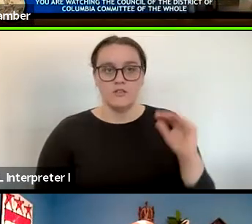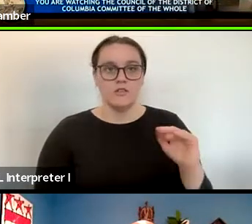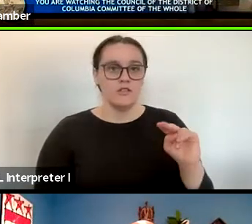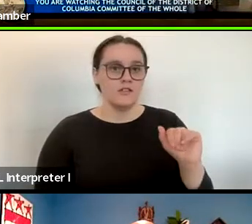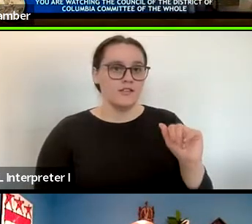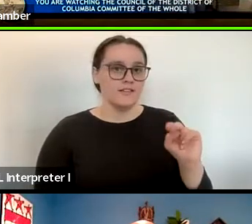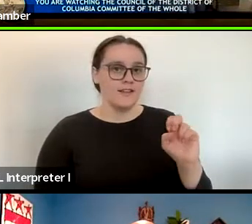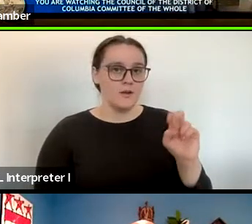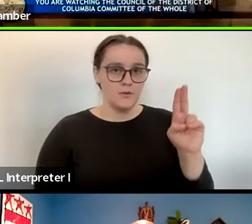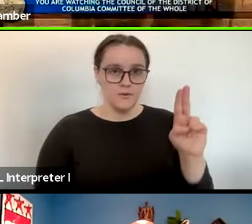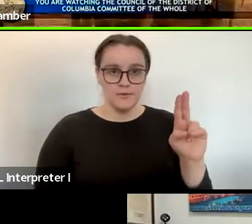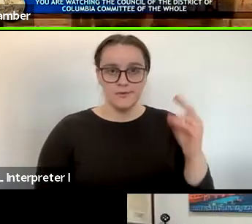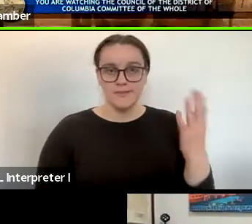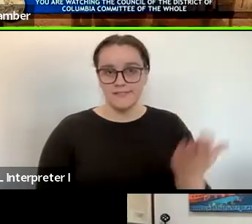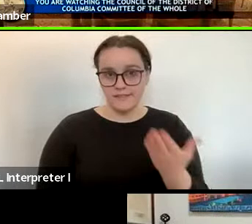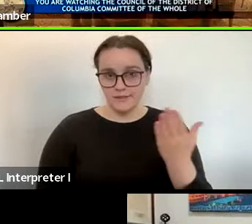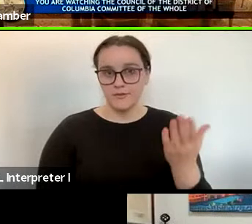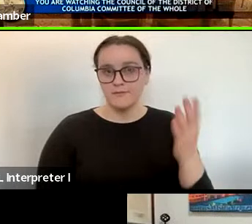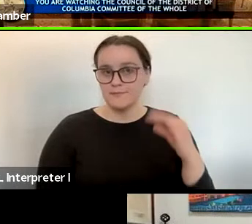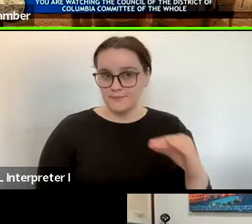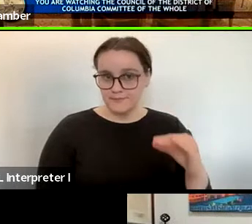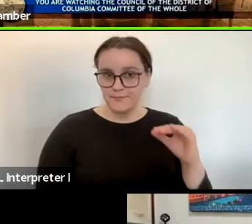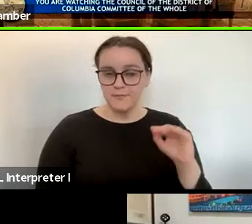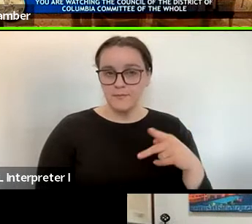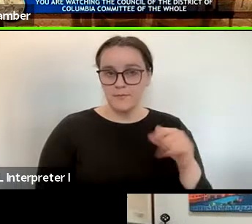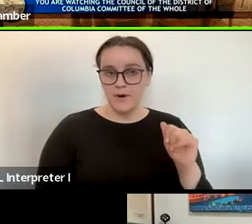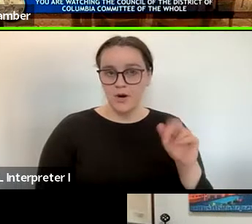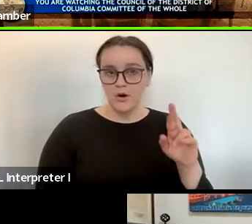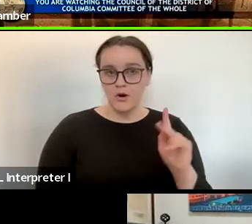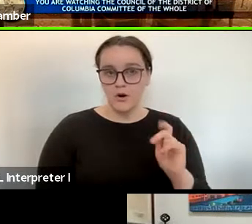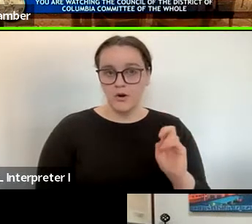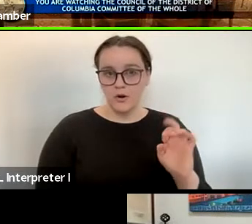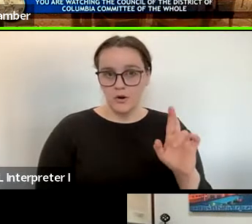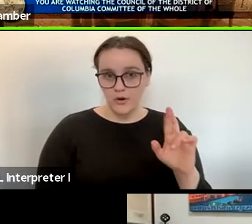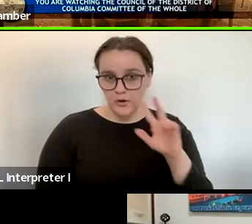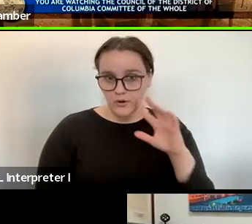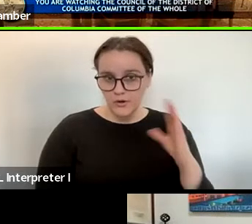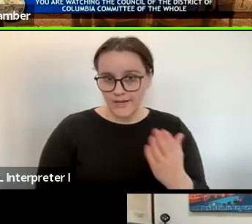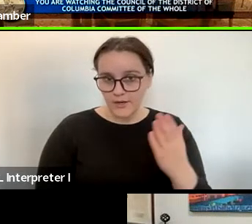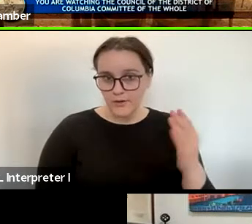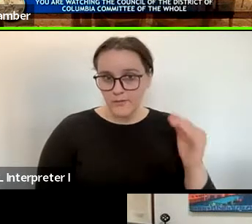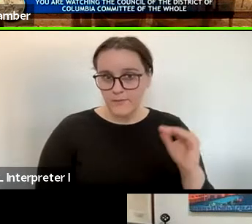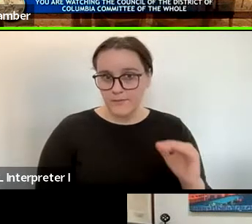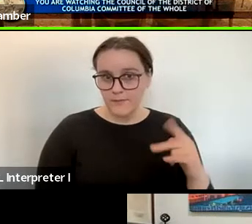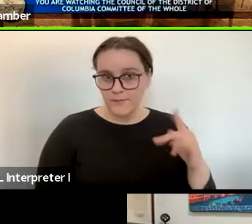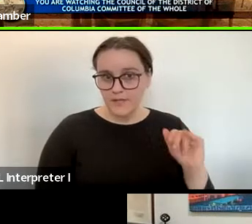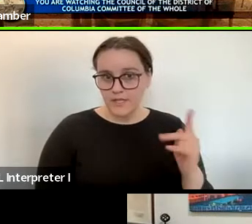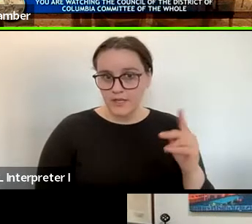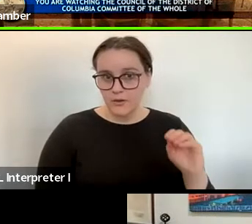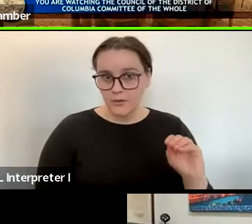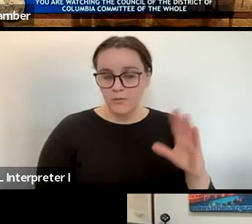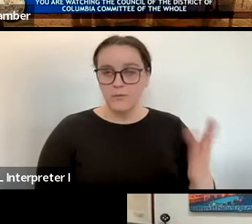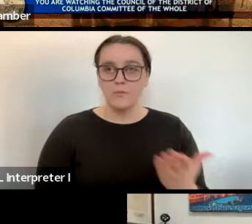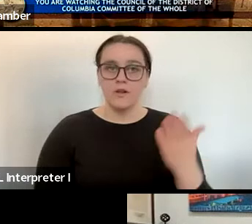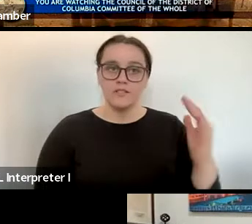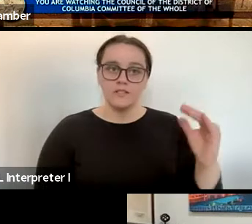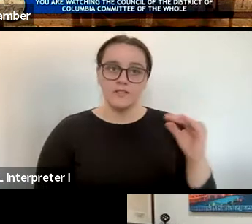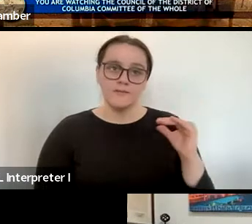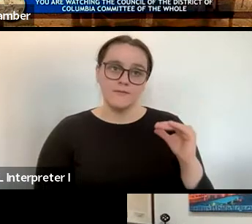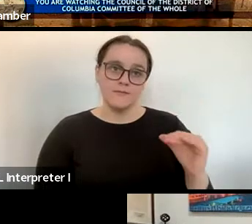Here. Councilmember Parker. Here. Councilmember Pinto. Present. Councilmember Robert White.